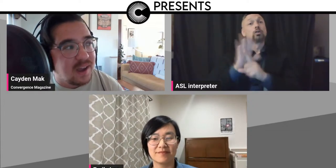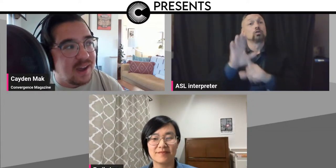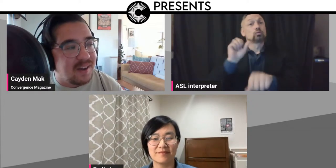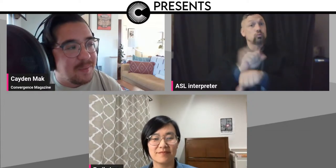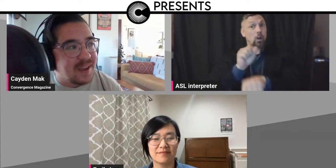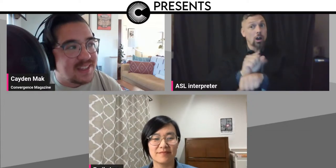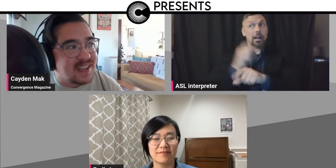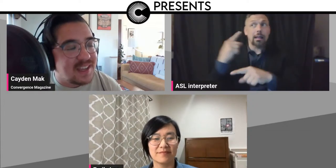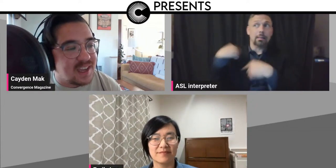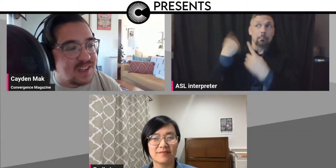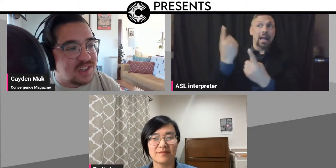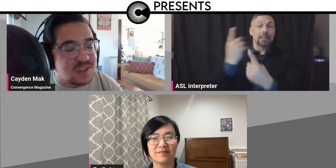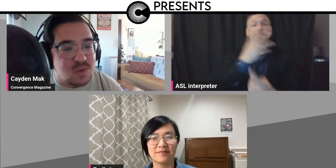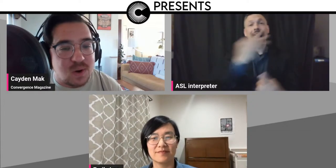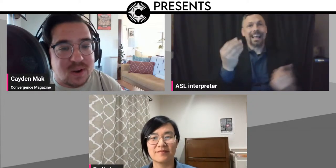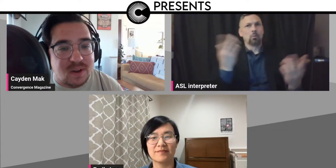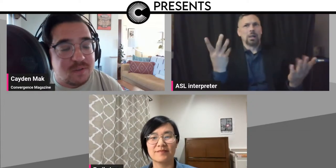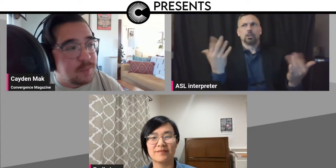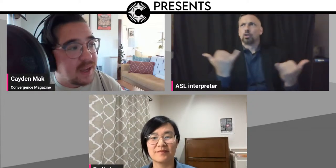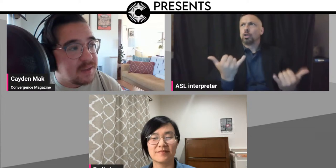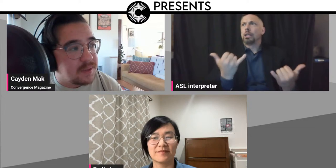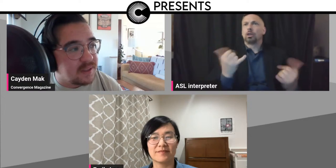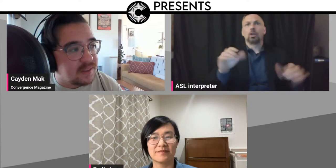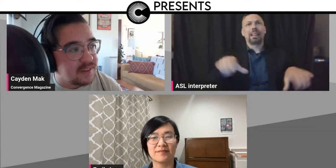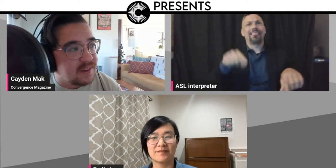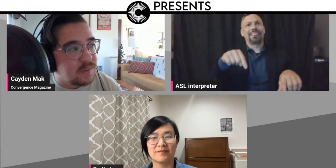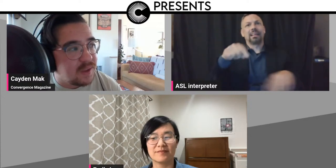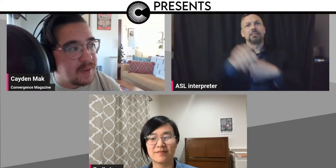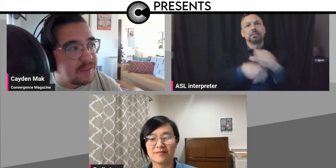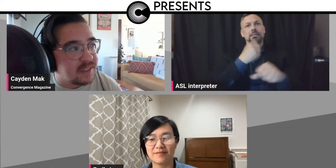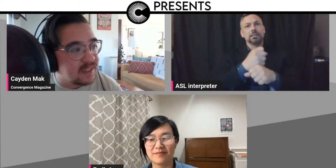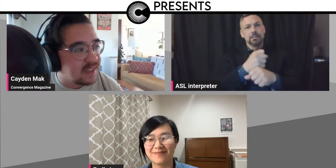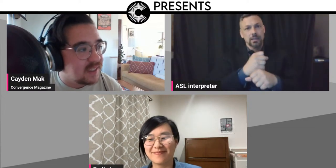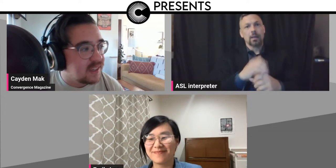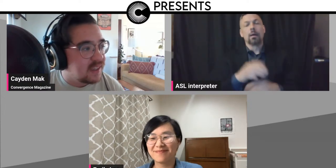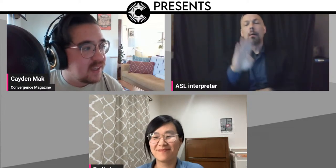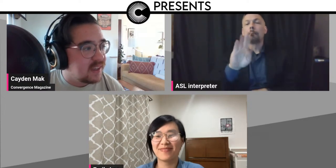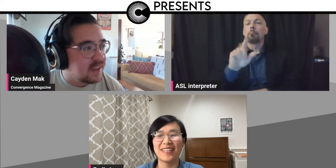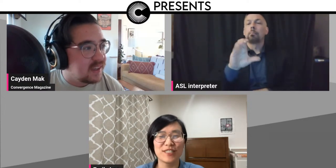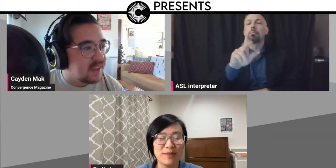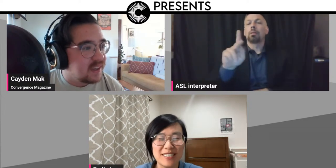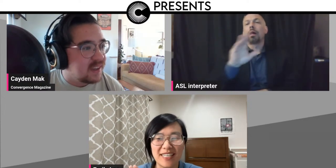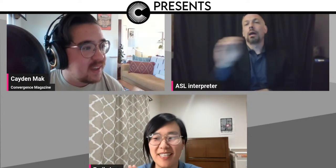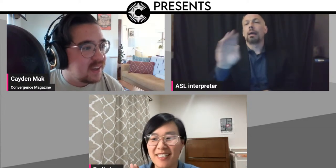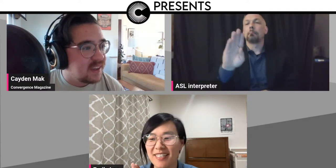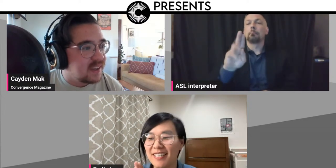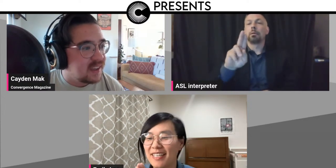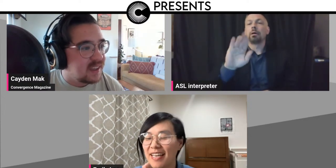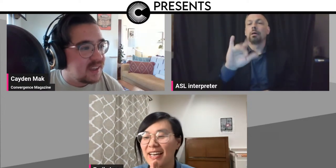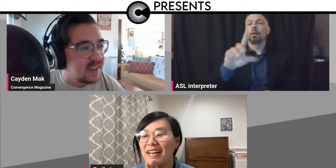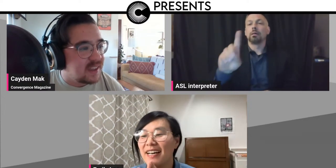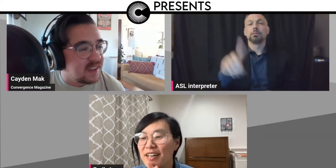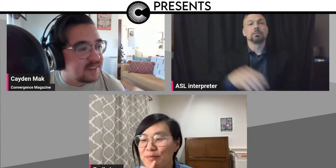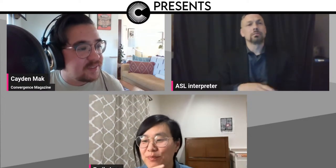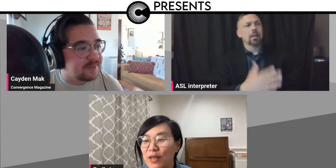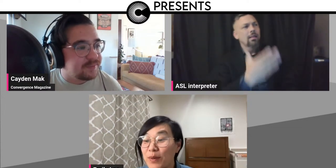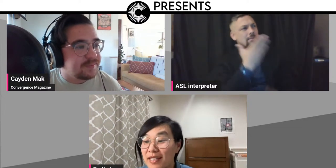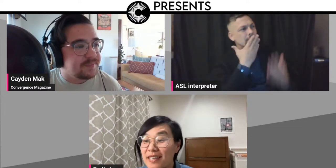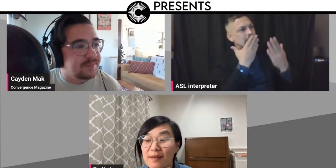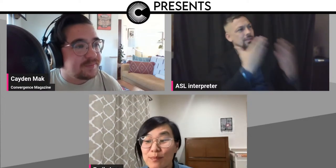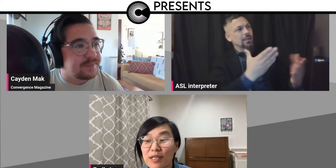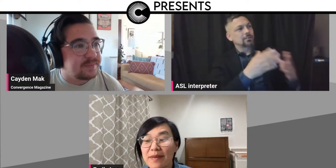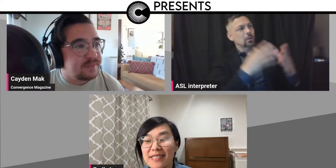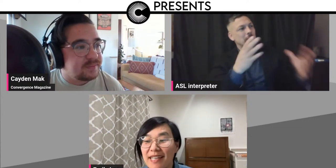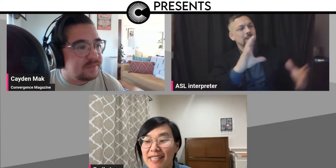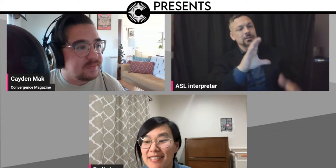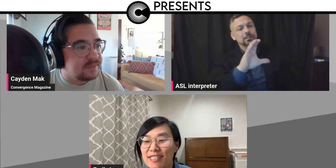year as they engage in the work of Block and Build. Welcome, Emily. Thanks so much, Caden.